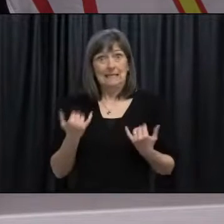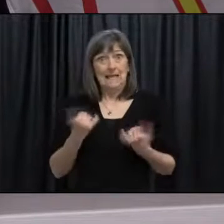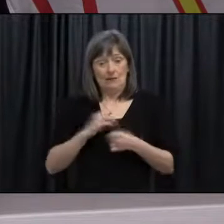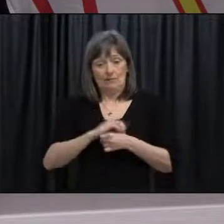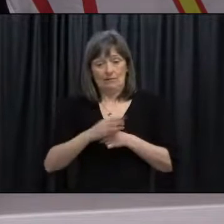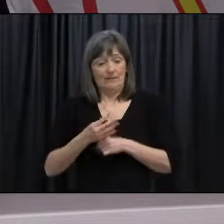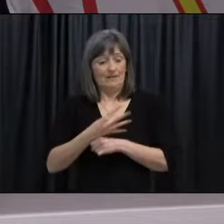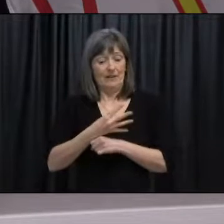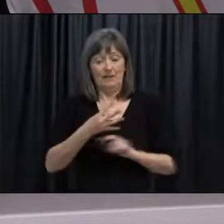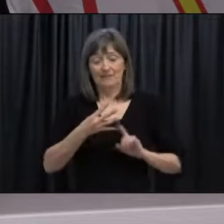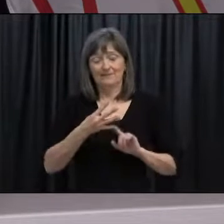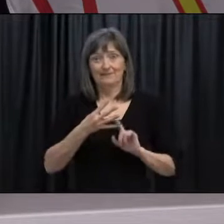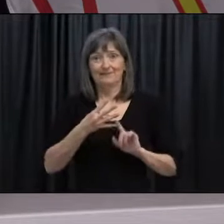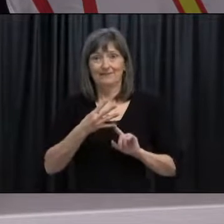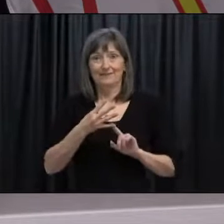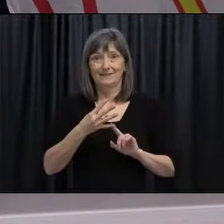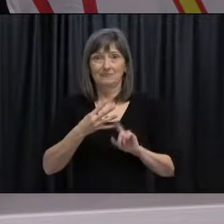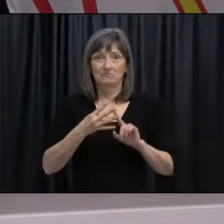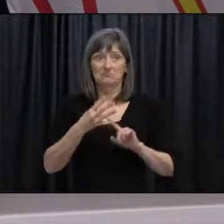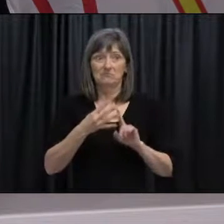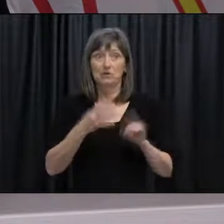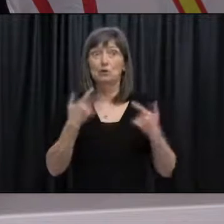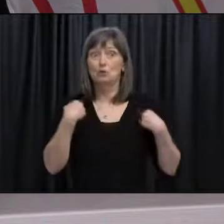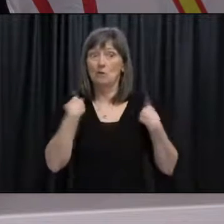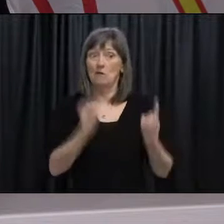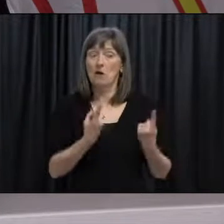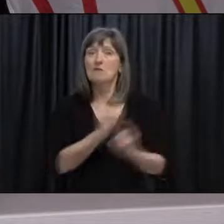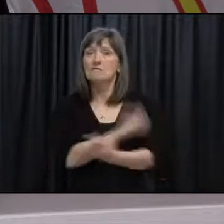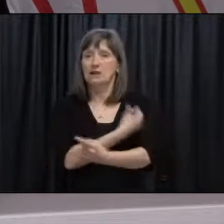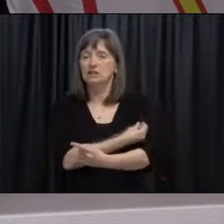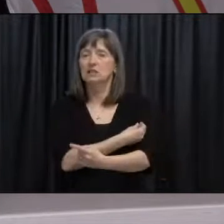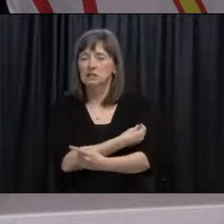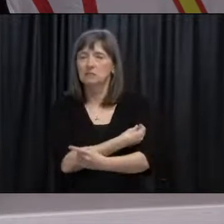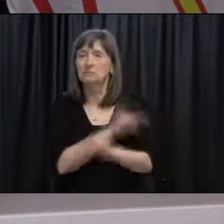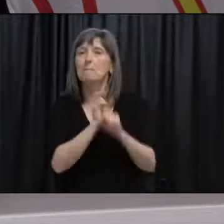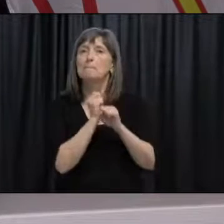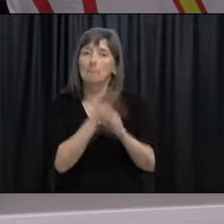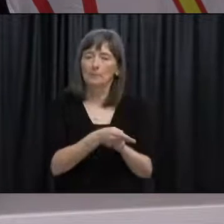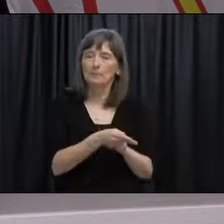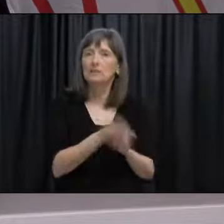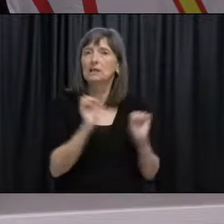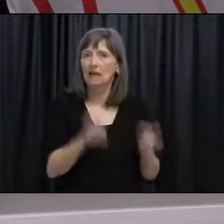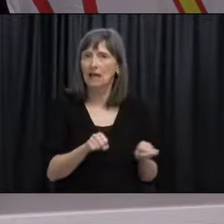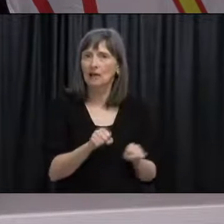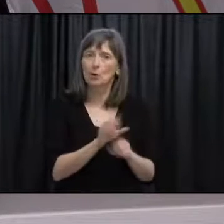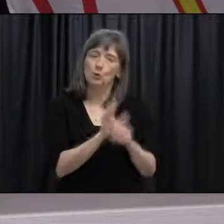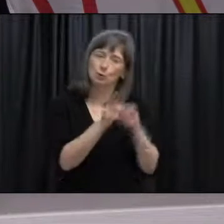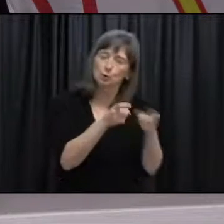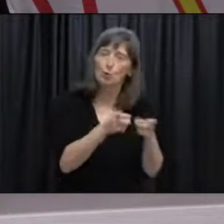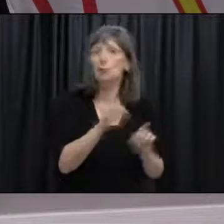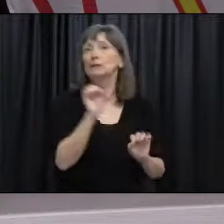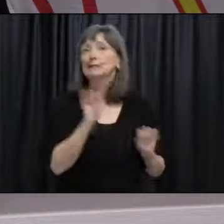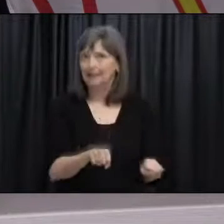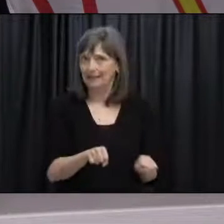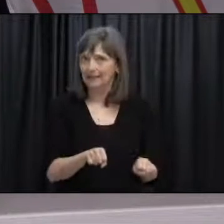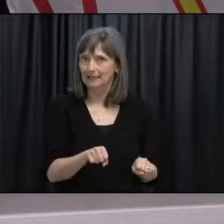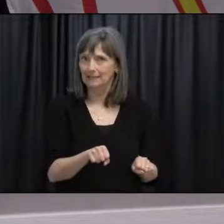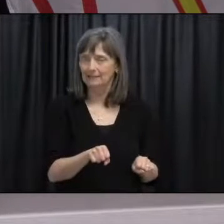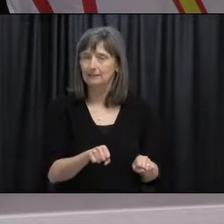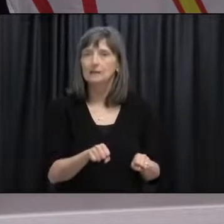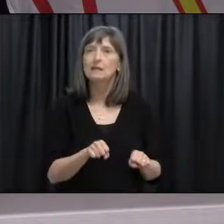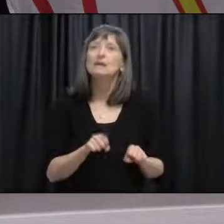prominently in the country, these vaccines seem to work. That's very promising. So, eventually we're going to learn to live